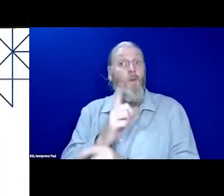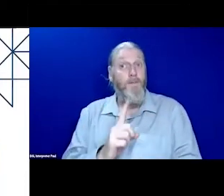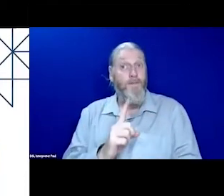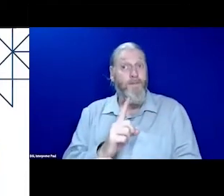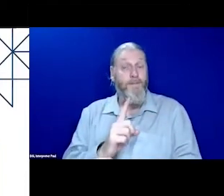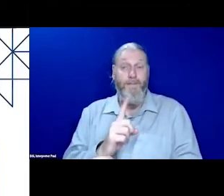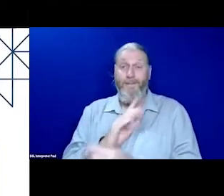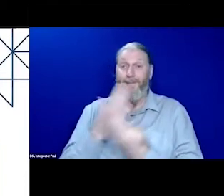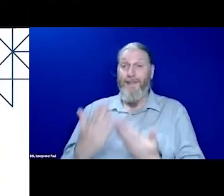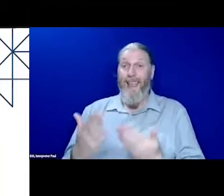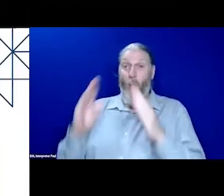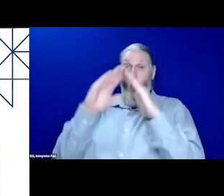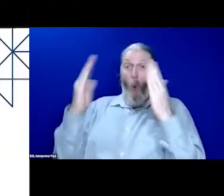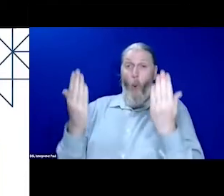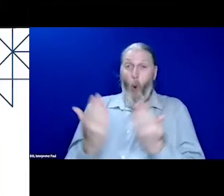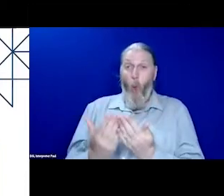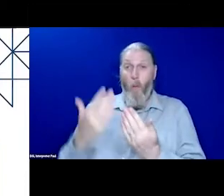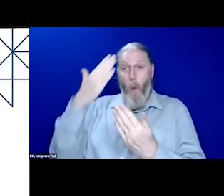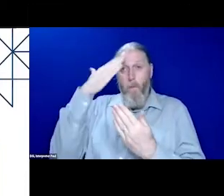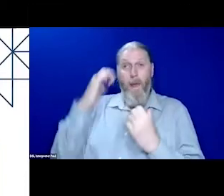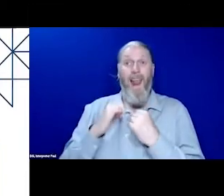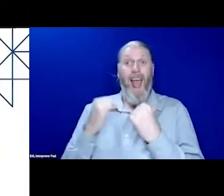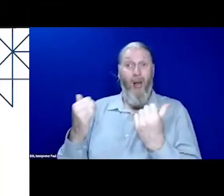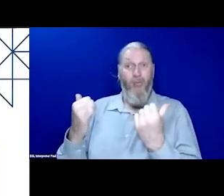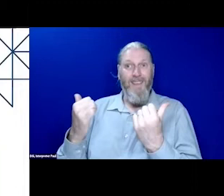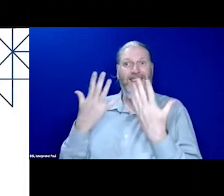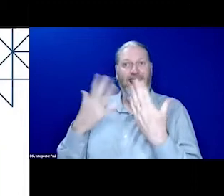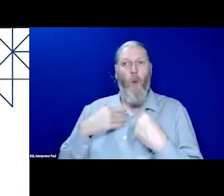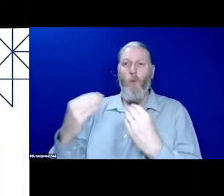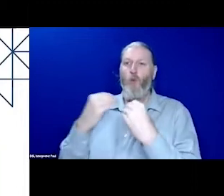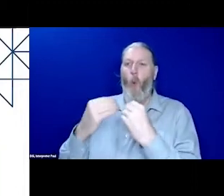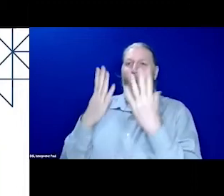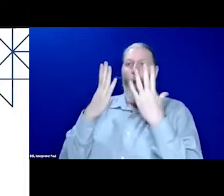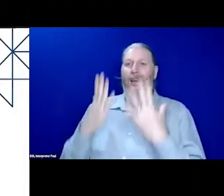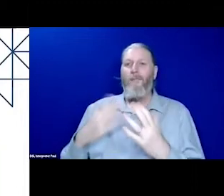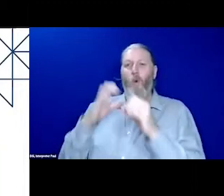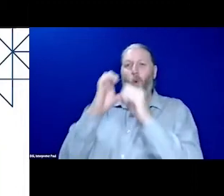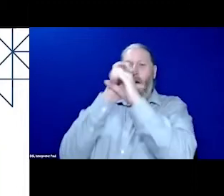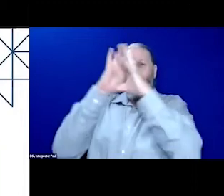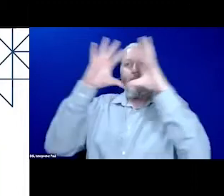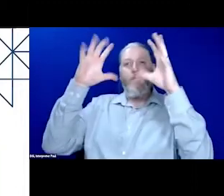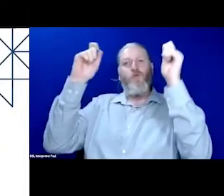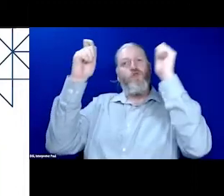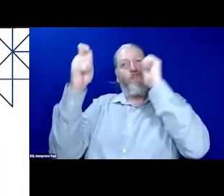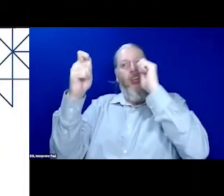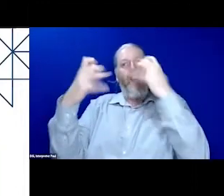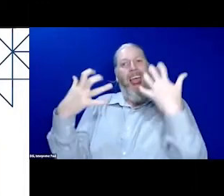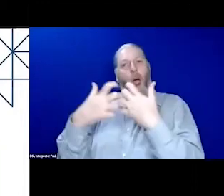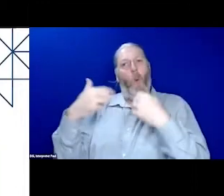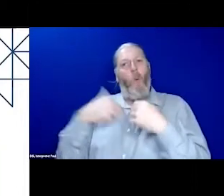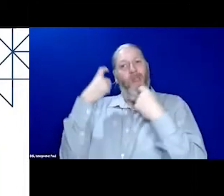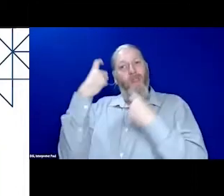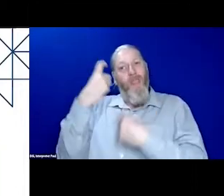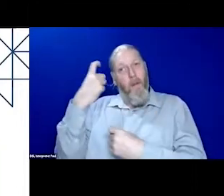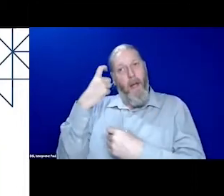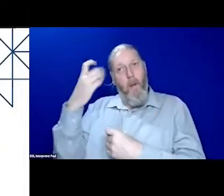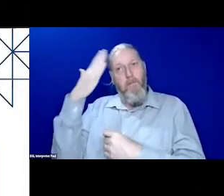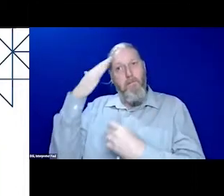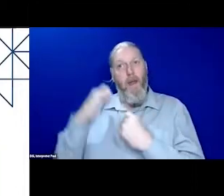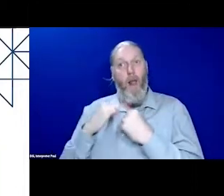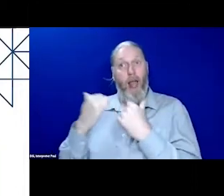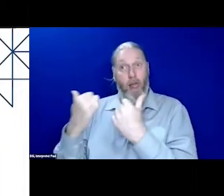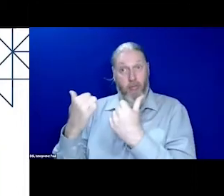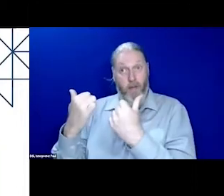has talked about how we need to reconceptualize mental health and well-being and the purpose of mental health